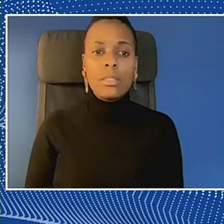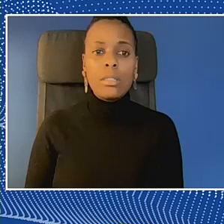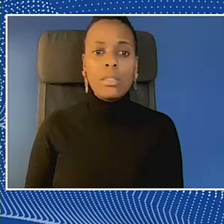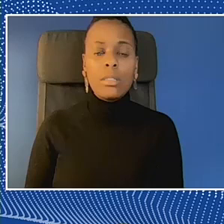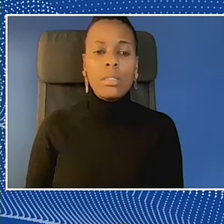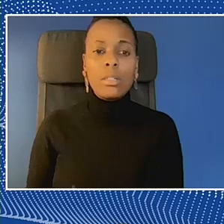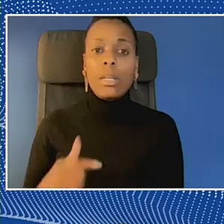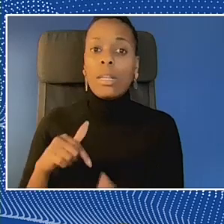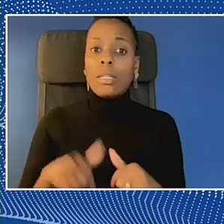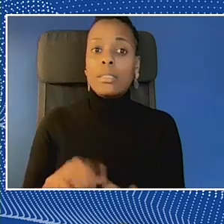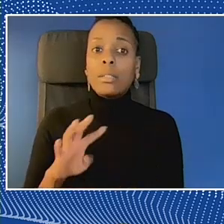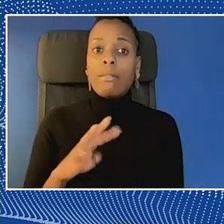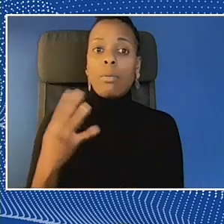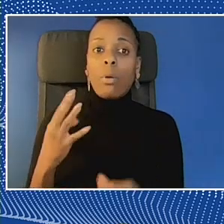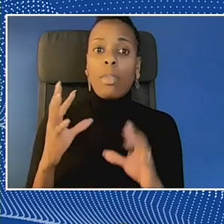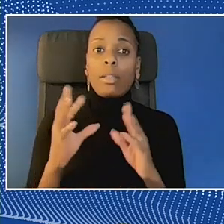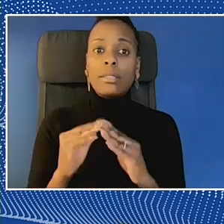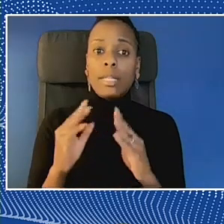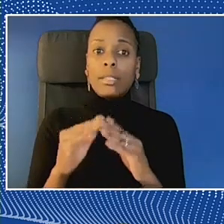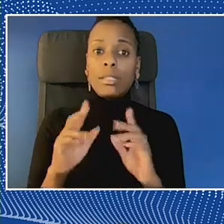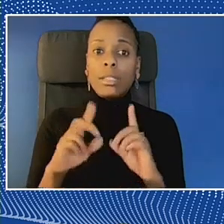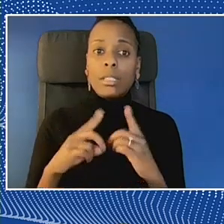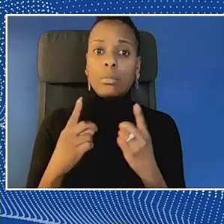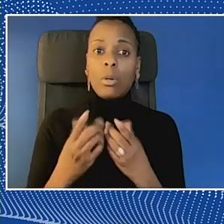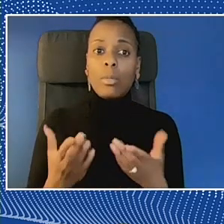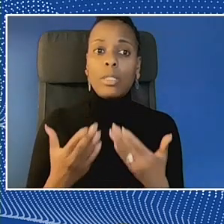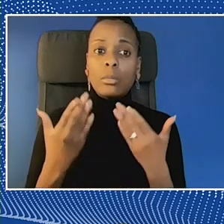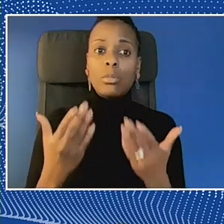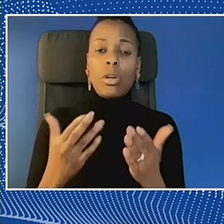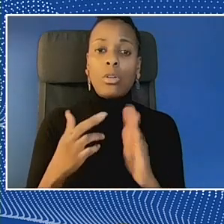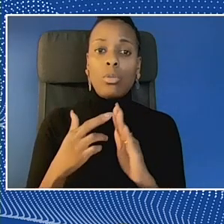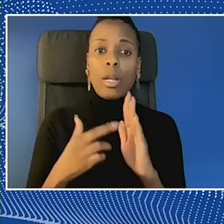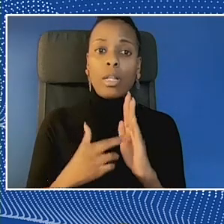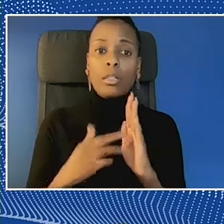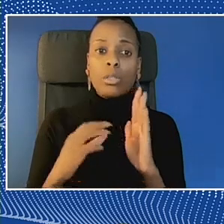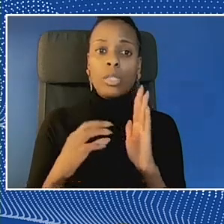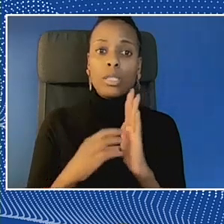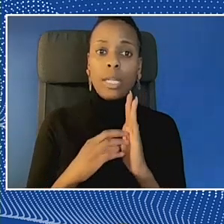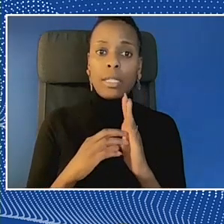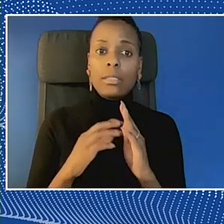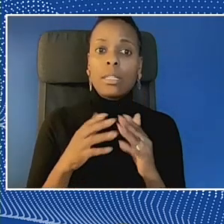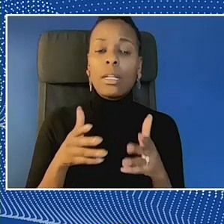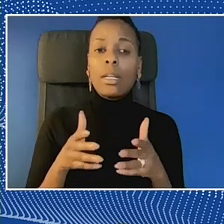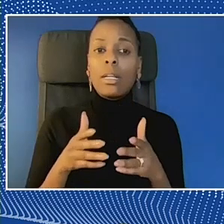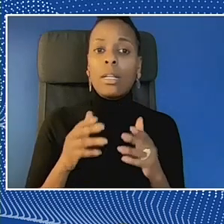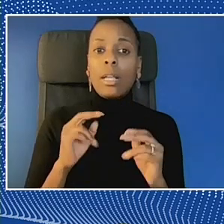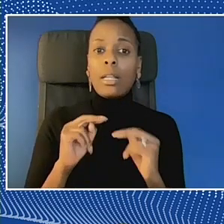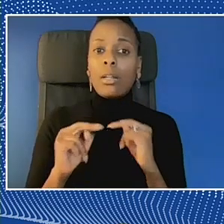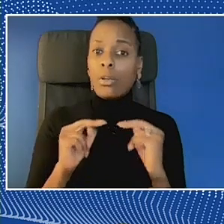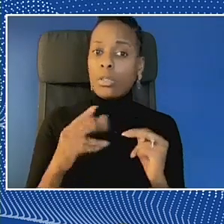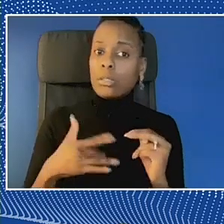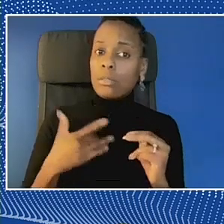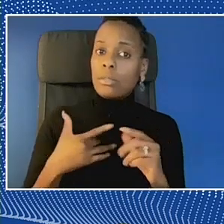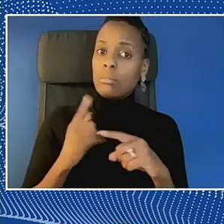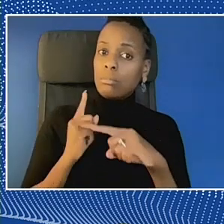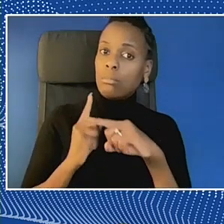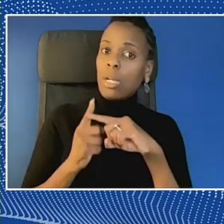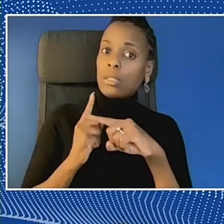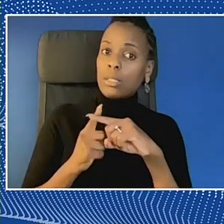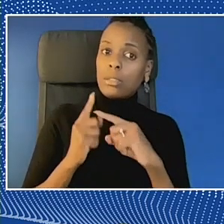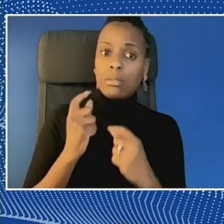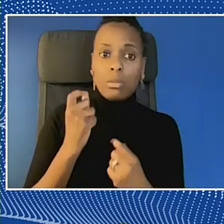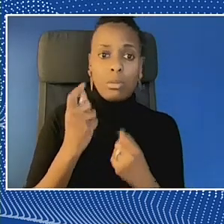that the department has brought regulatory text that a lot of the negotiators feel positive around, and we understand